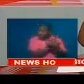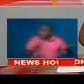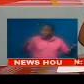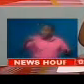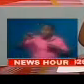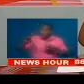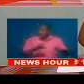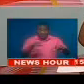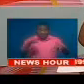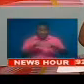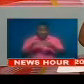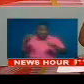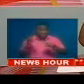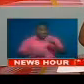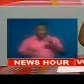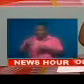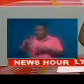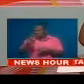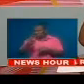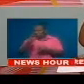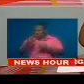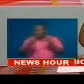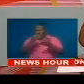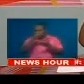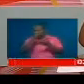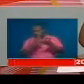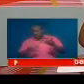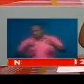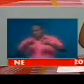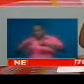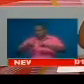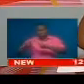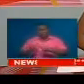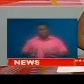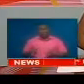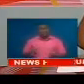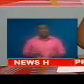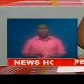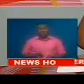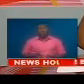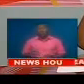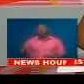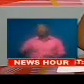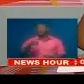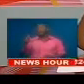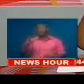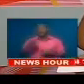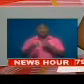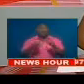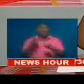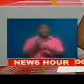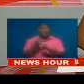of activities which will feature more than 200 artists showcasing a wide array of mediums and projects. There would also be